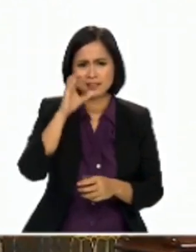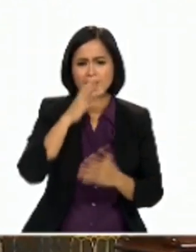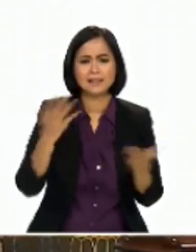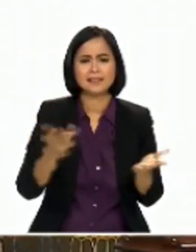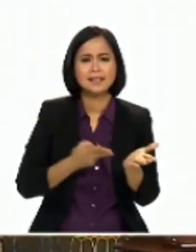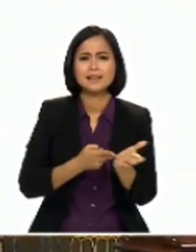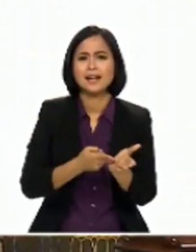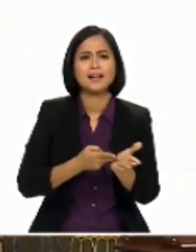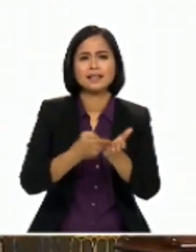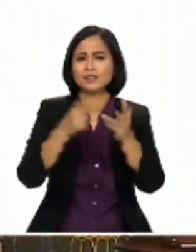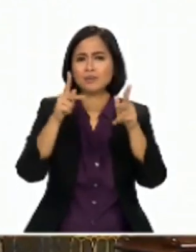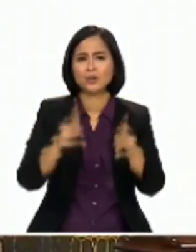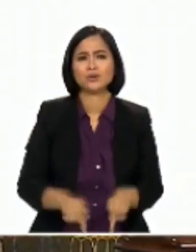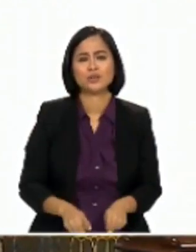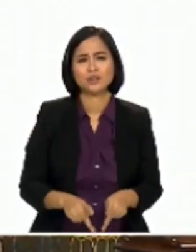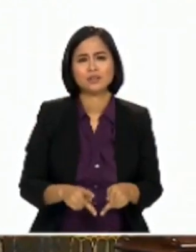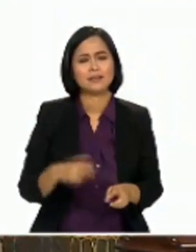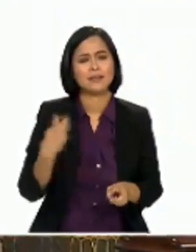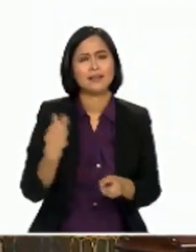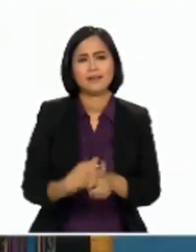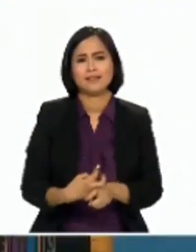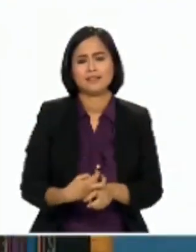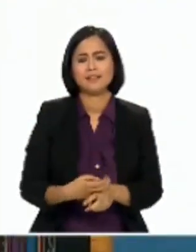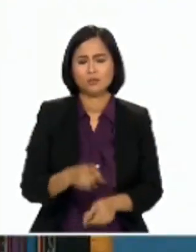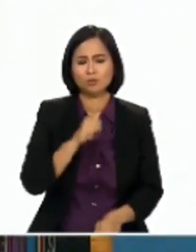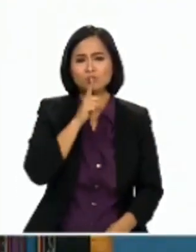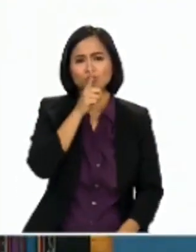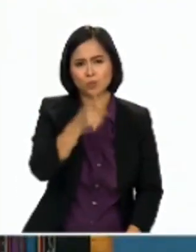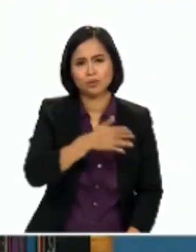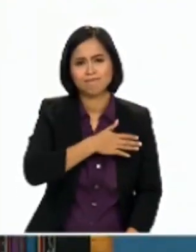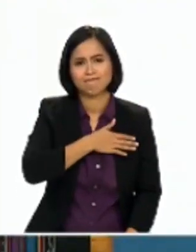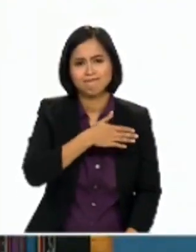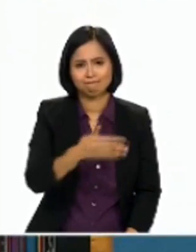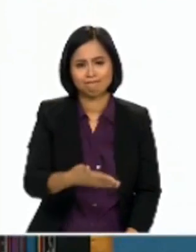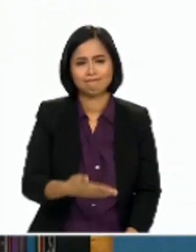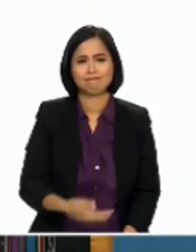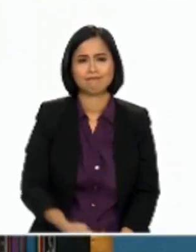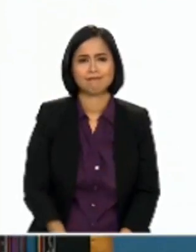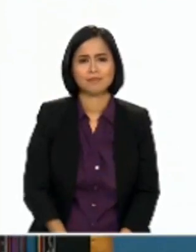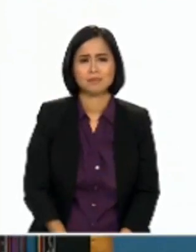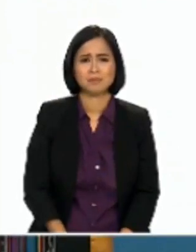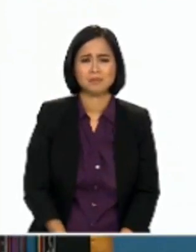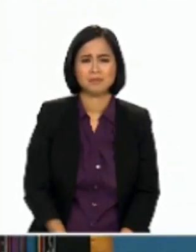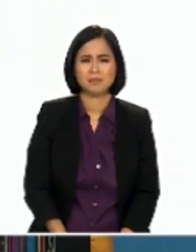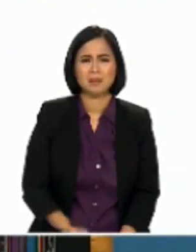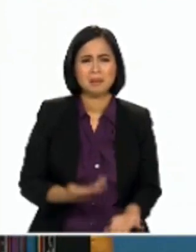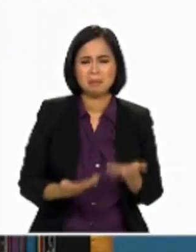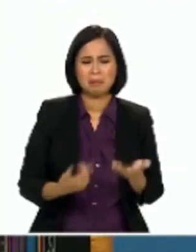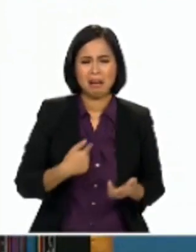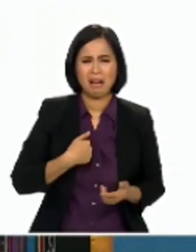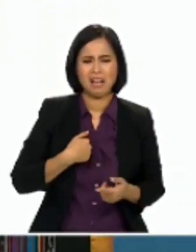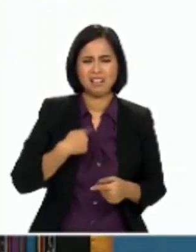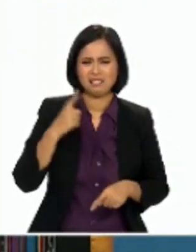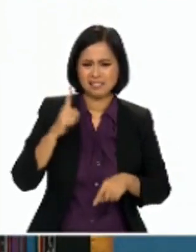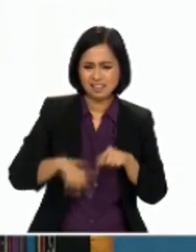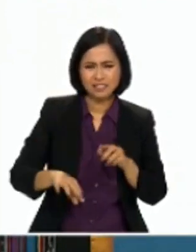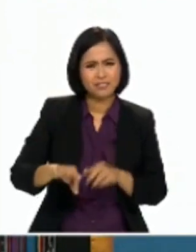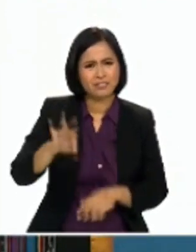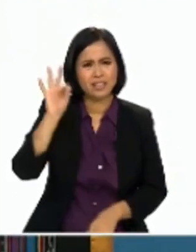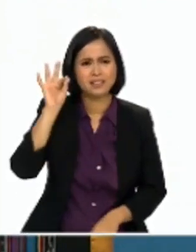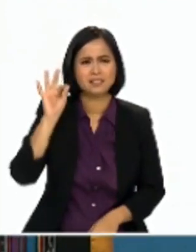man. I must admit it. Baka ako hindi ko rin kaya. I do not have that.